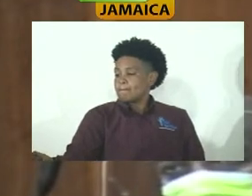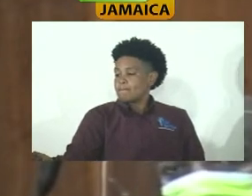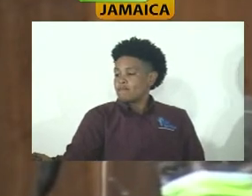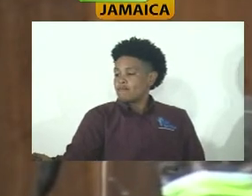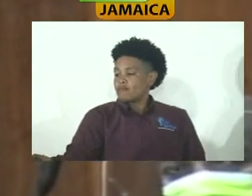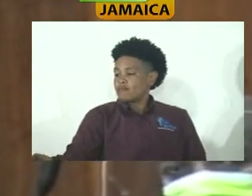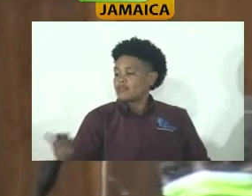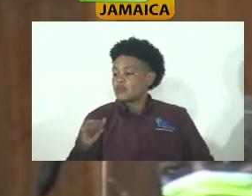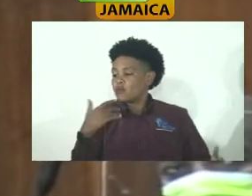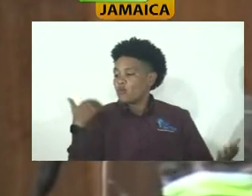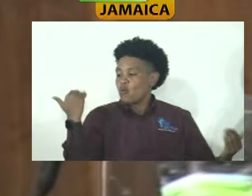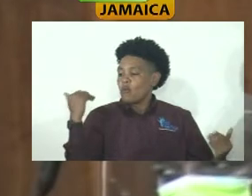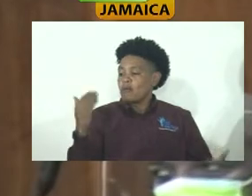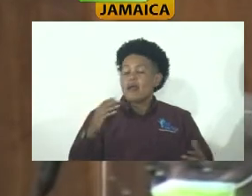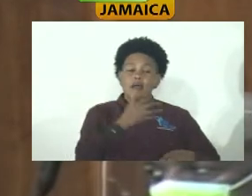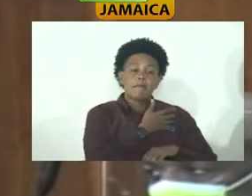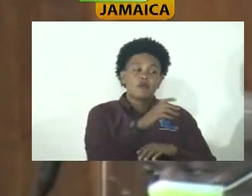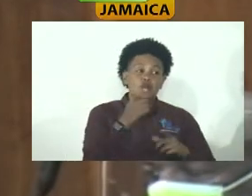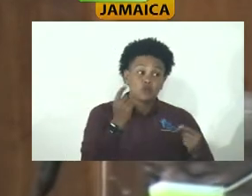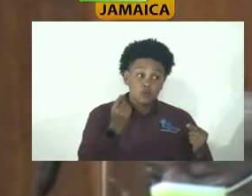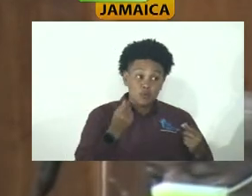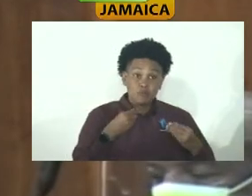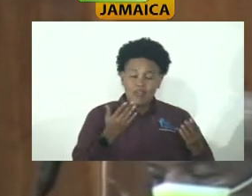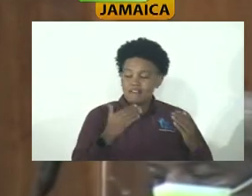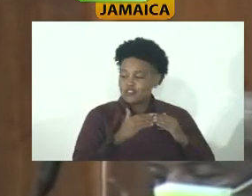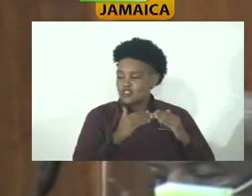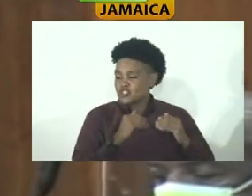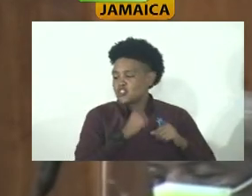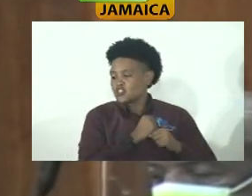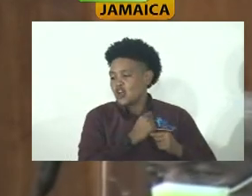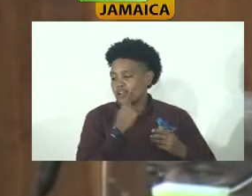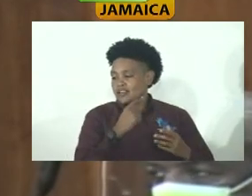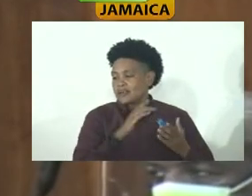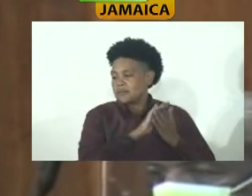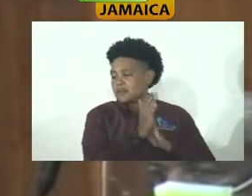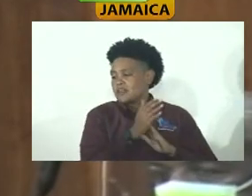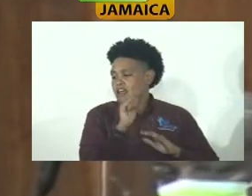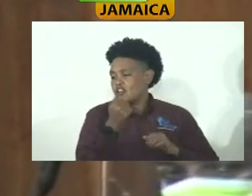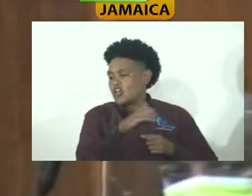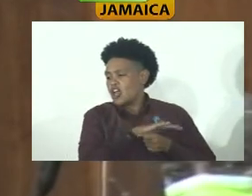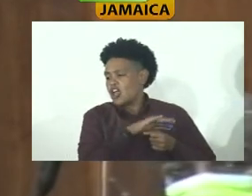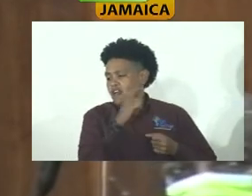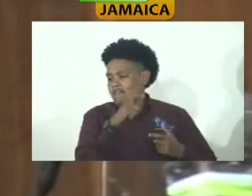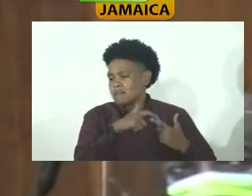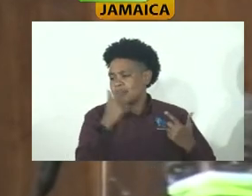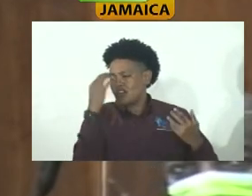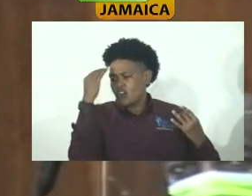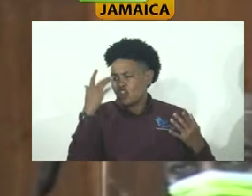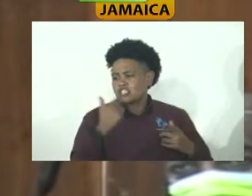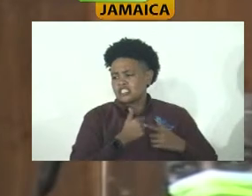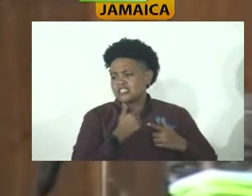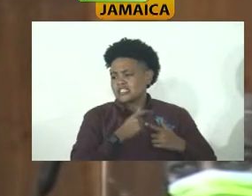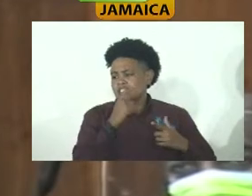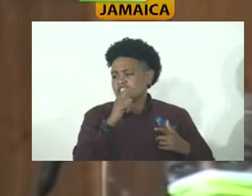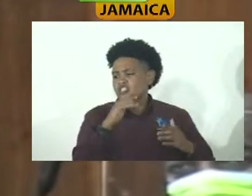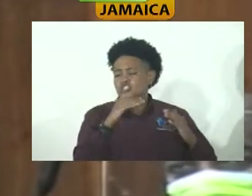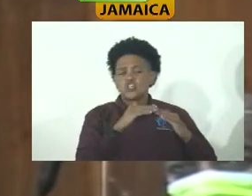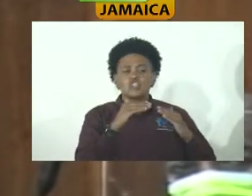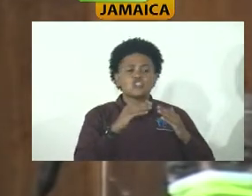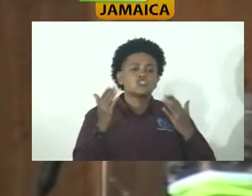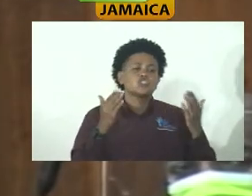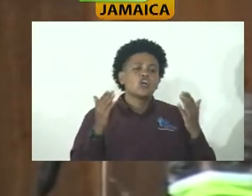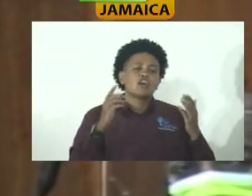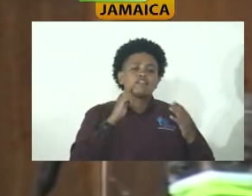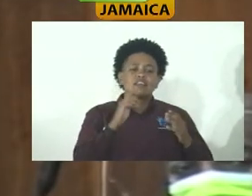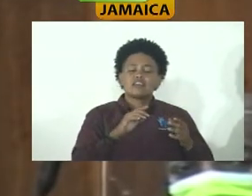to secure and maintain the peace madam speak another era of great concern critical justice service is in